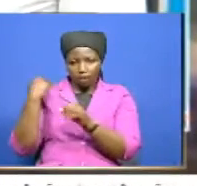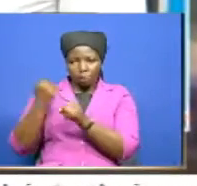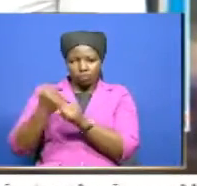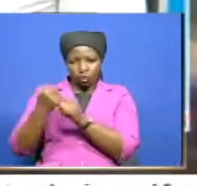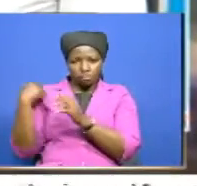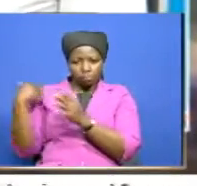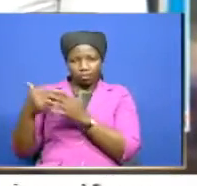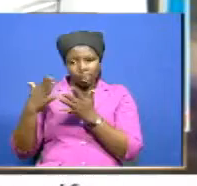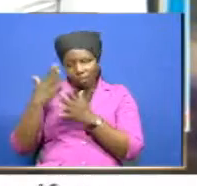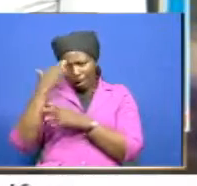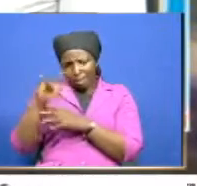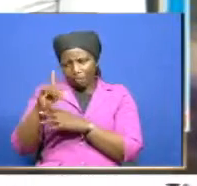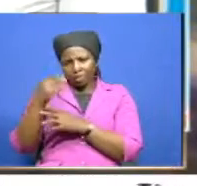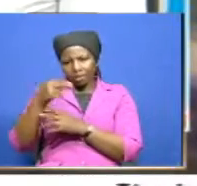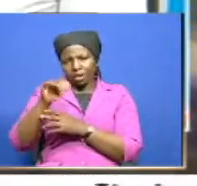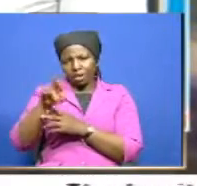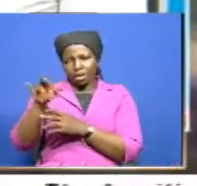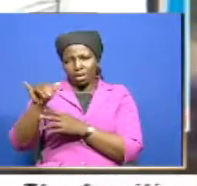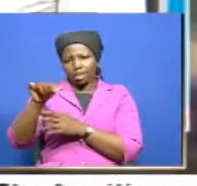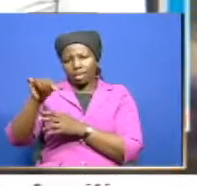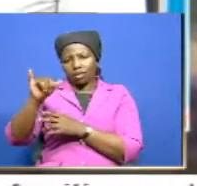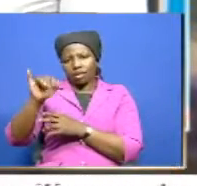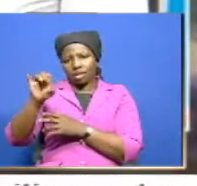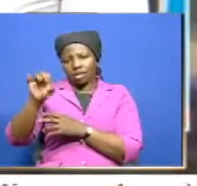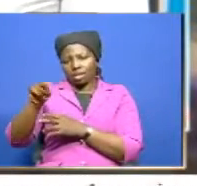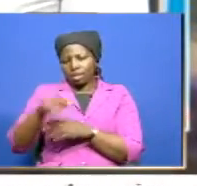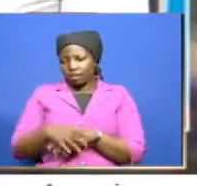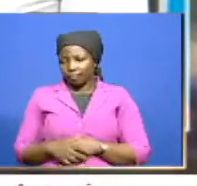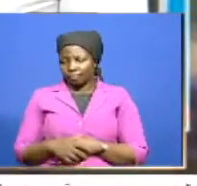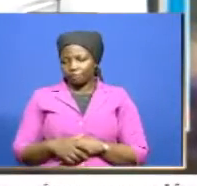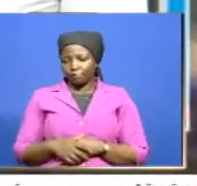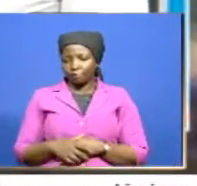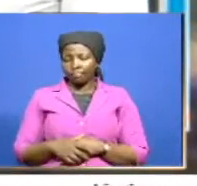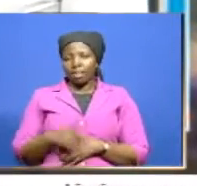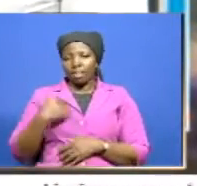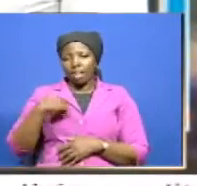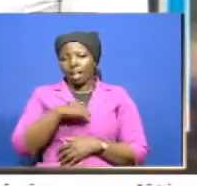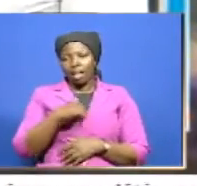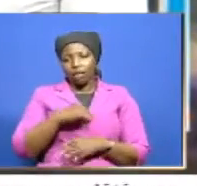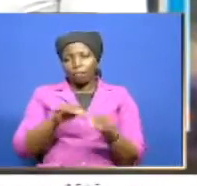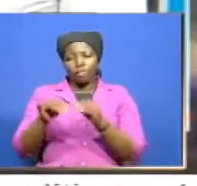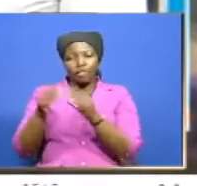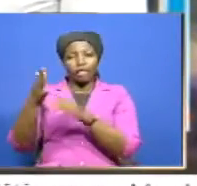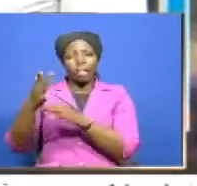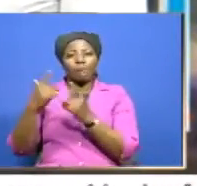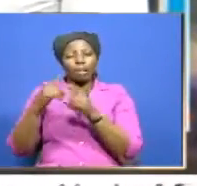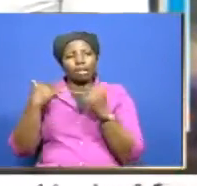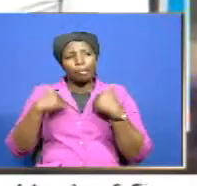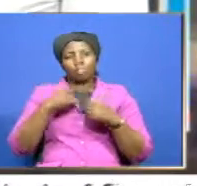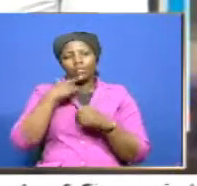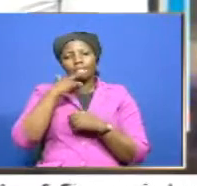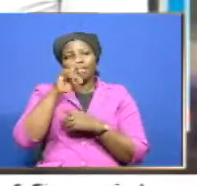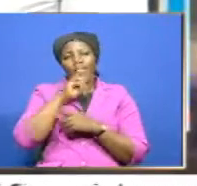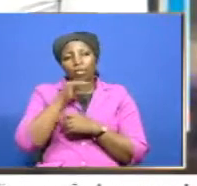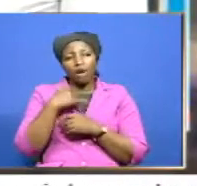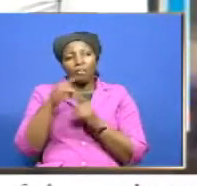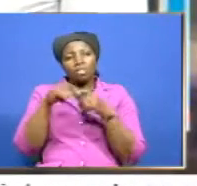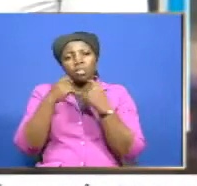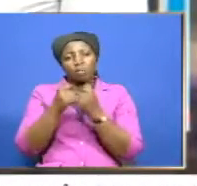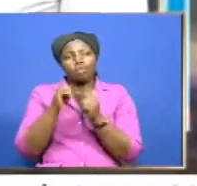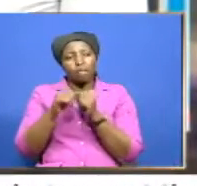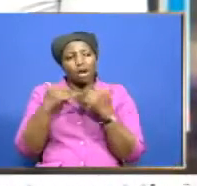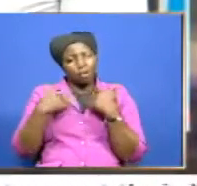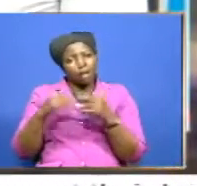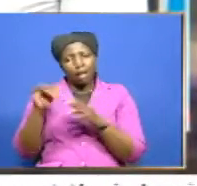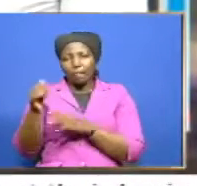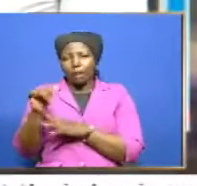being a Harlequin is not the result you wanted to see, and because we're getting there. But as I mentioned, the teams haven't played for a